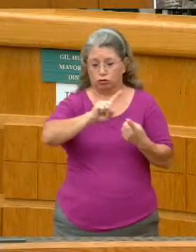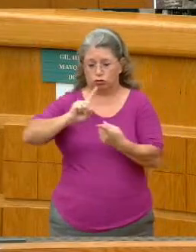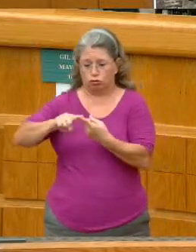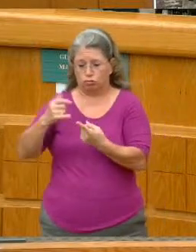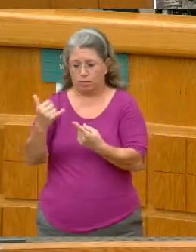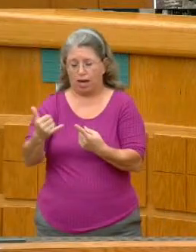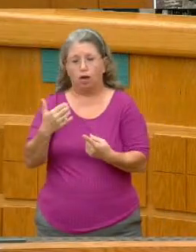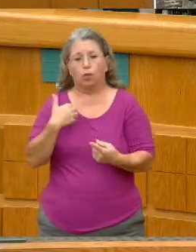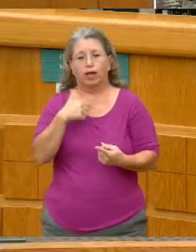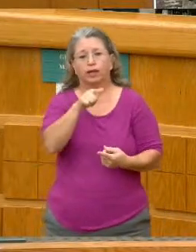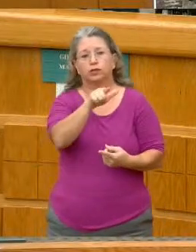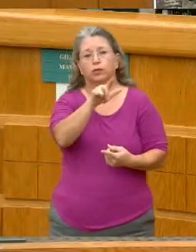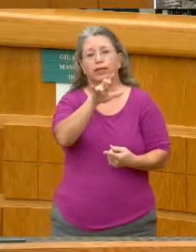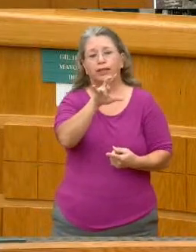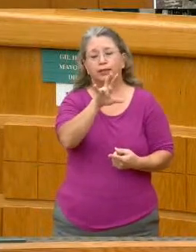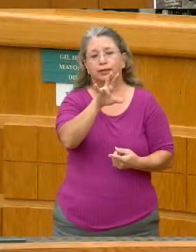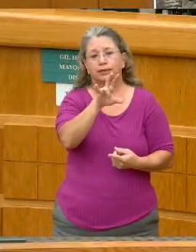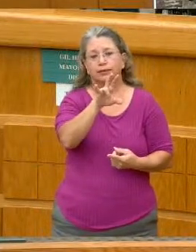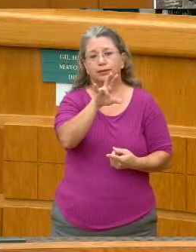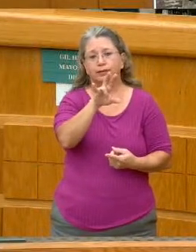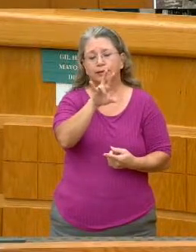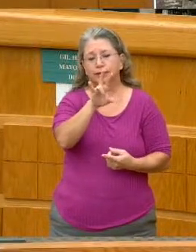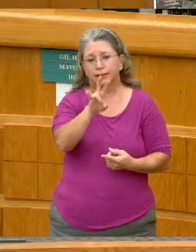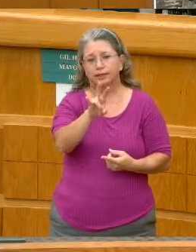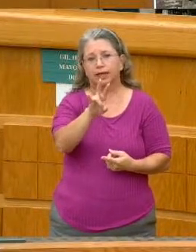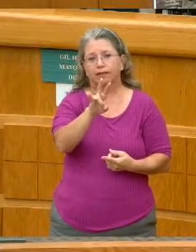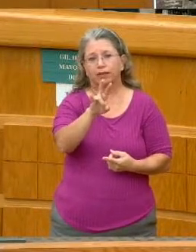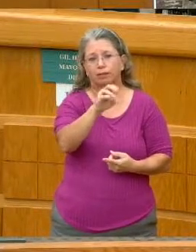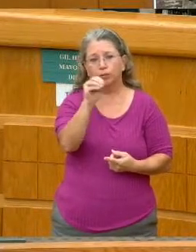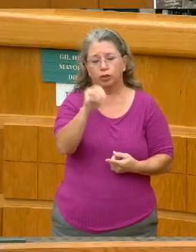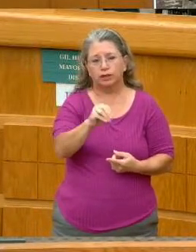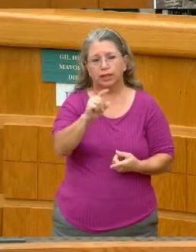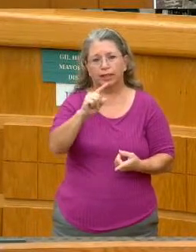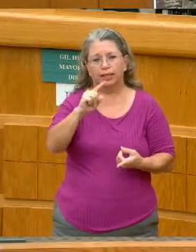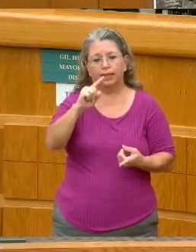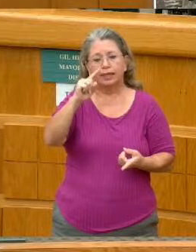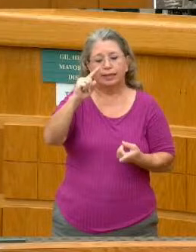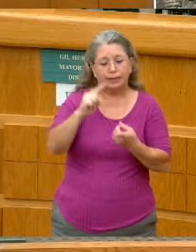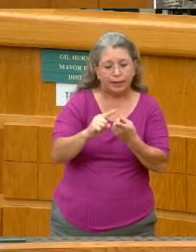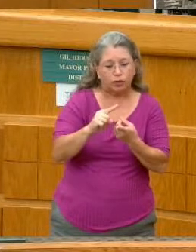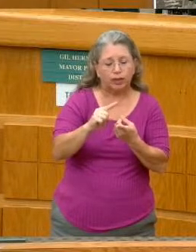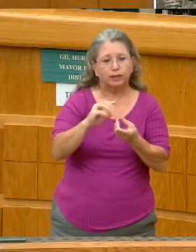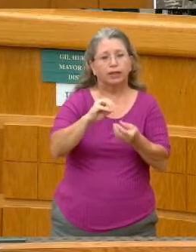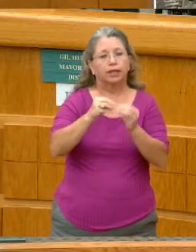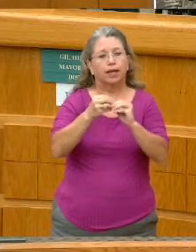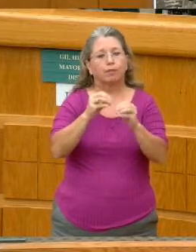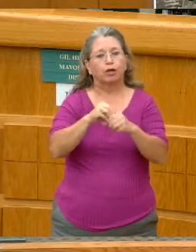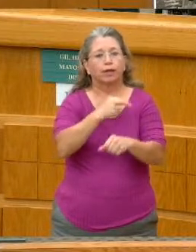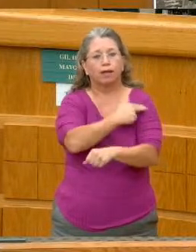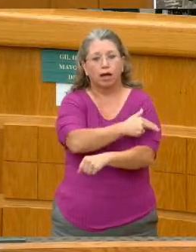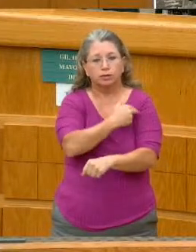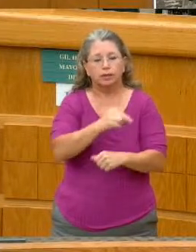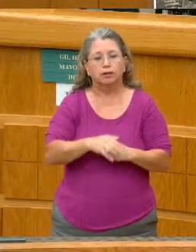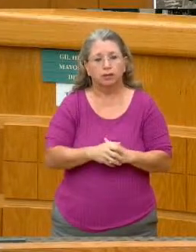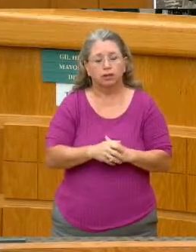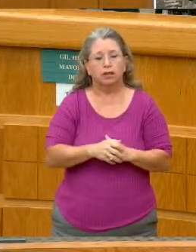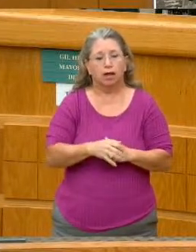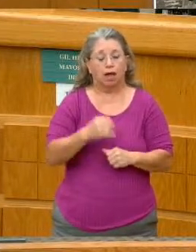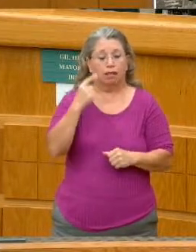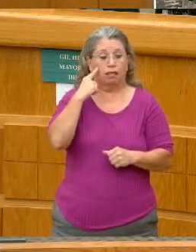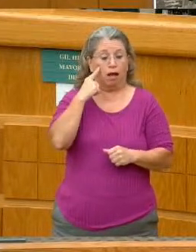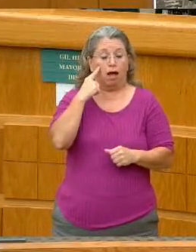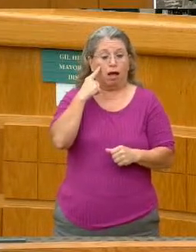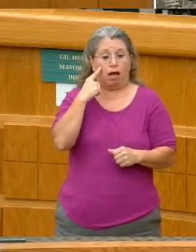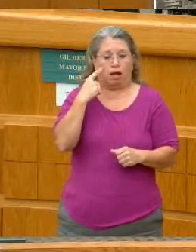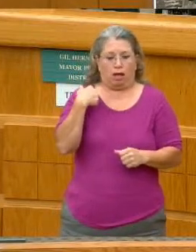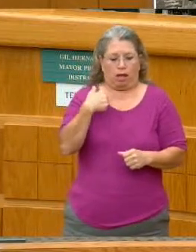27.6% decrease in hospitalizations. 27%. In my mind, I thought if we could, in emergency